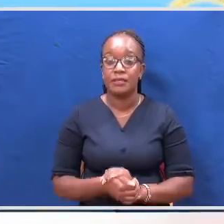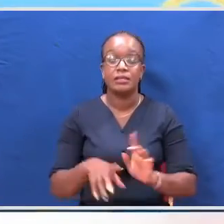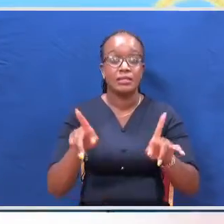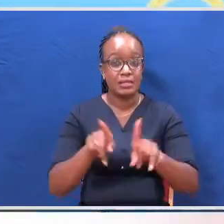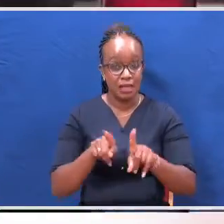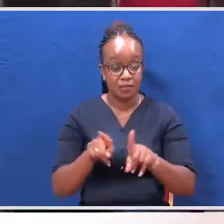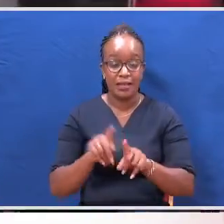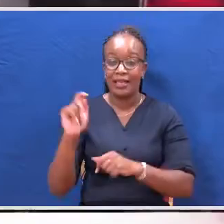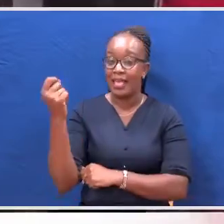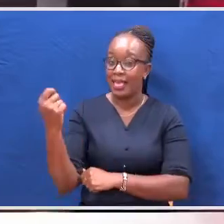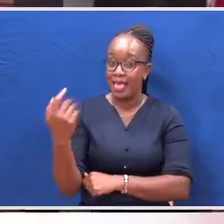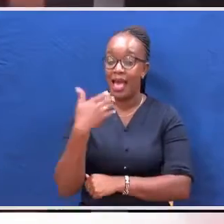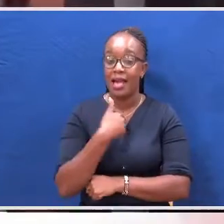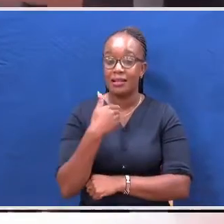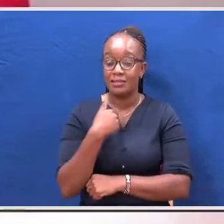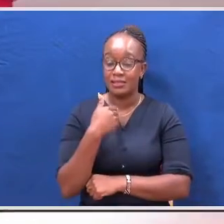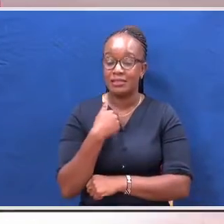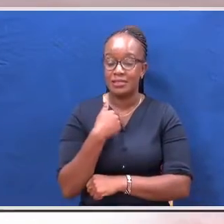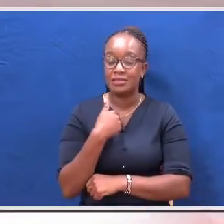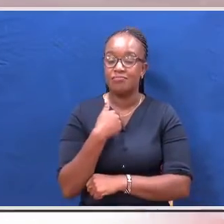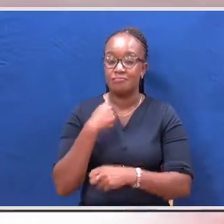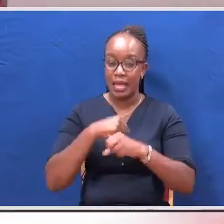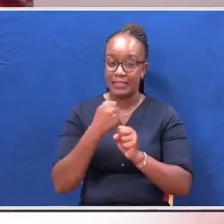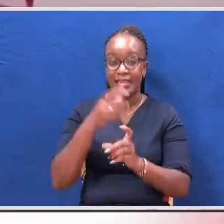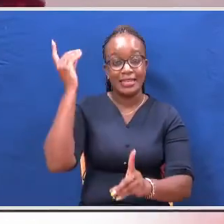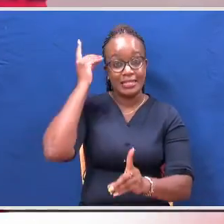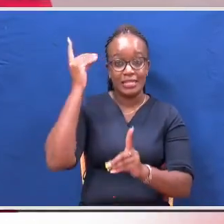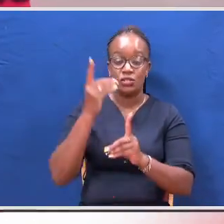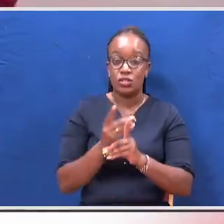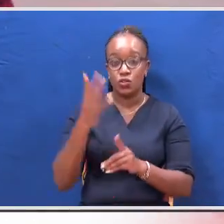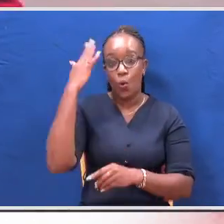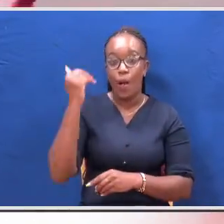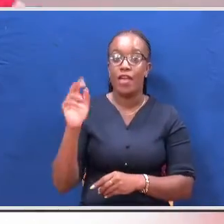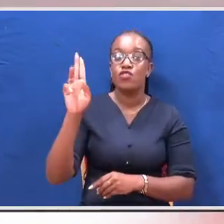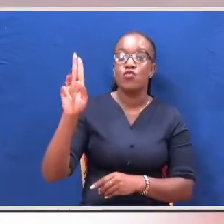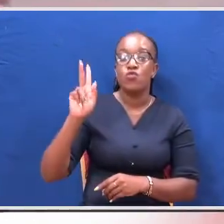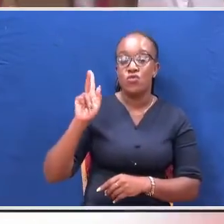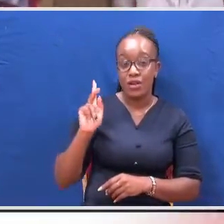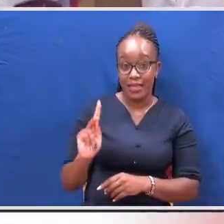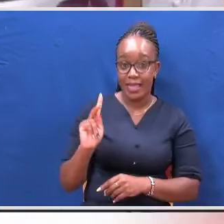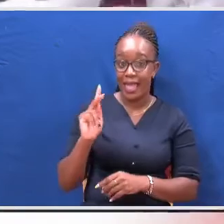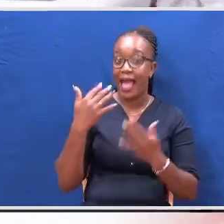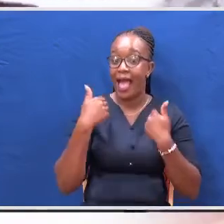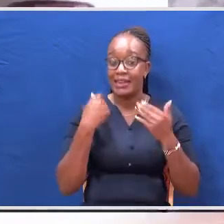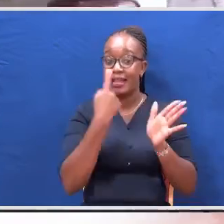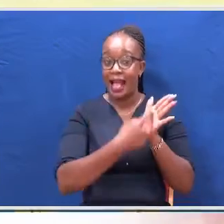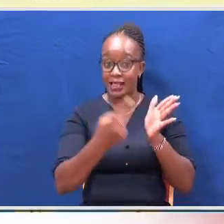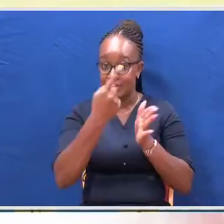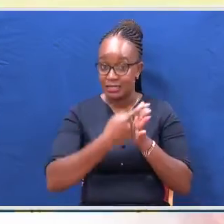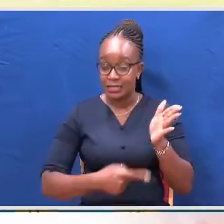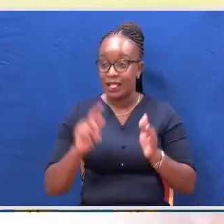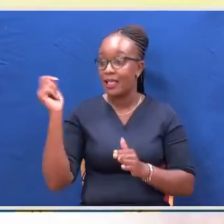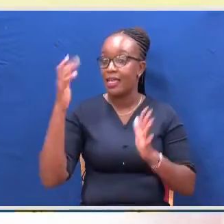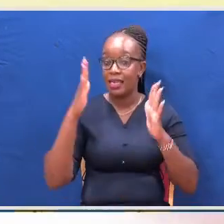infuriated following a move by the UK government to place it on the red list due to a surge in COVID-19 infections.